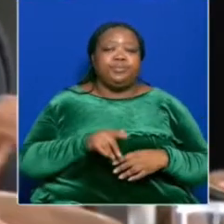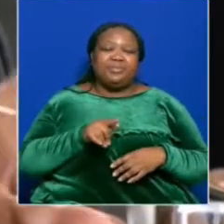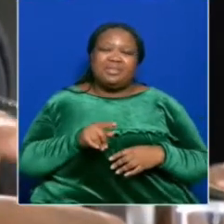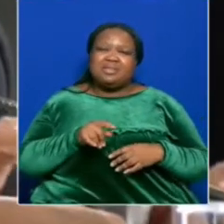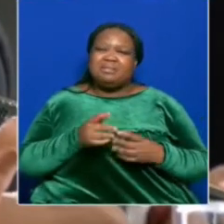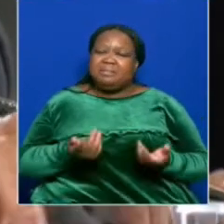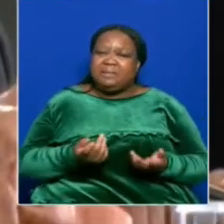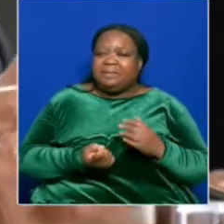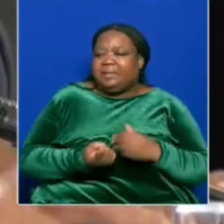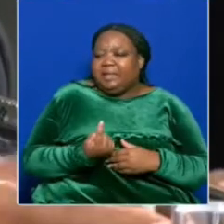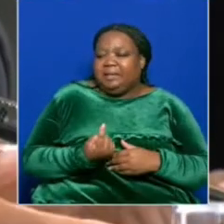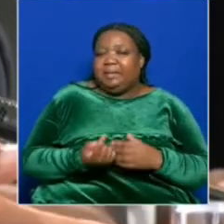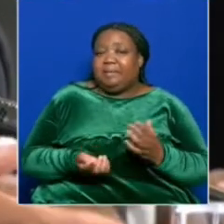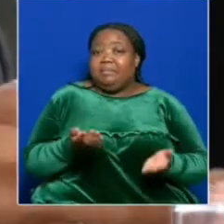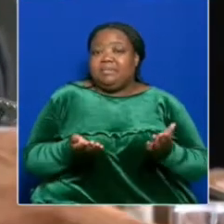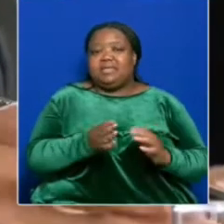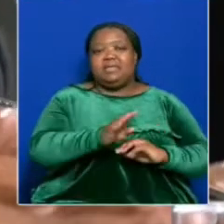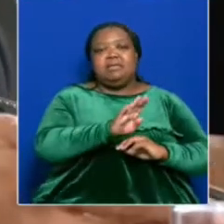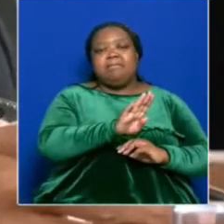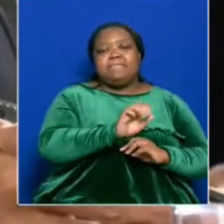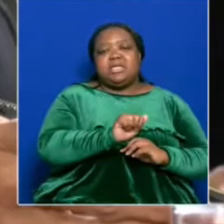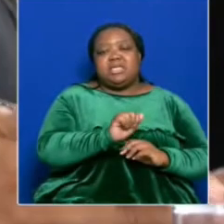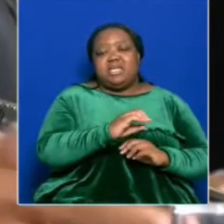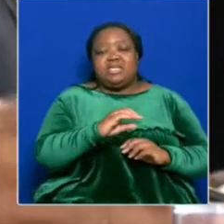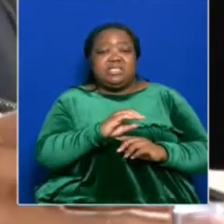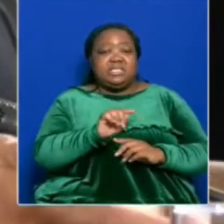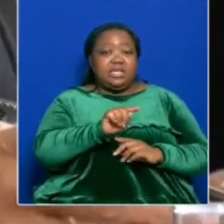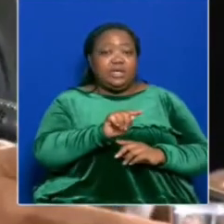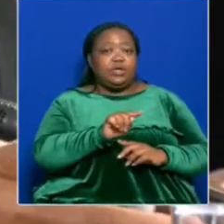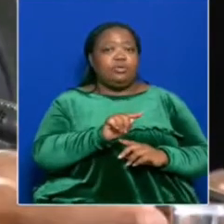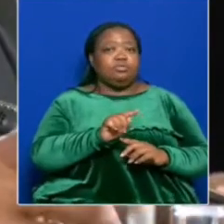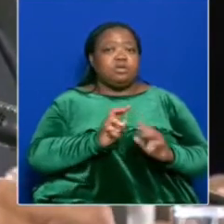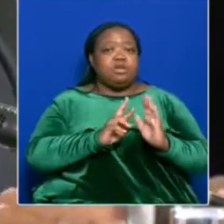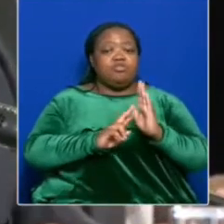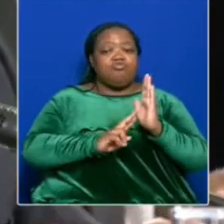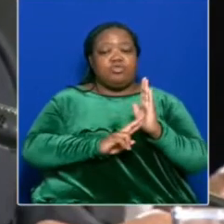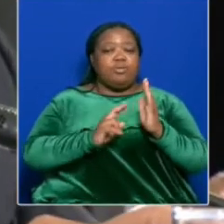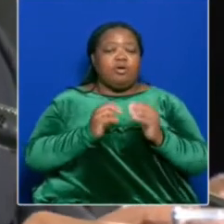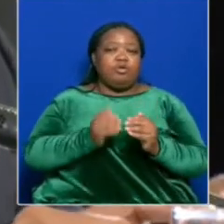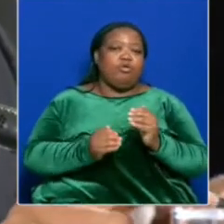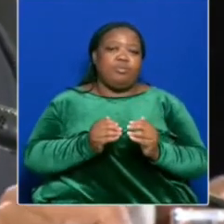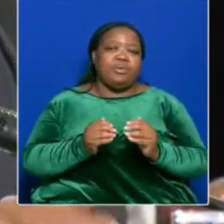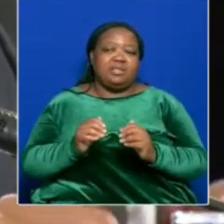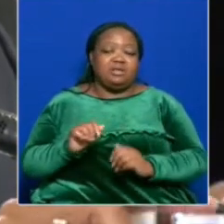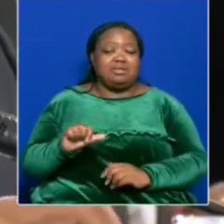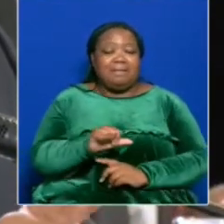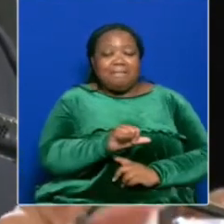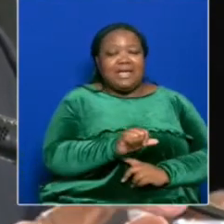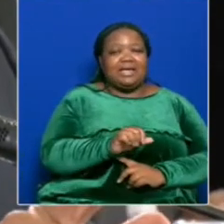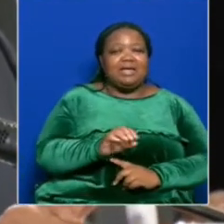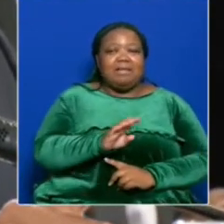as a BAC, you've had to return a report or a process to the BEC to address